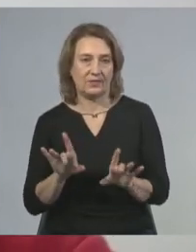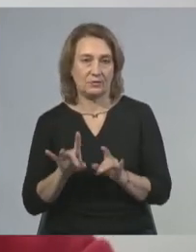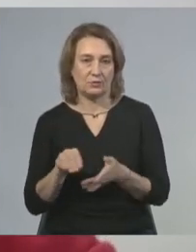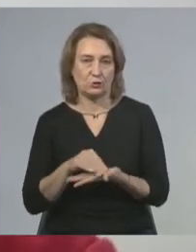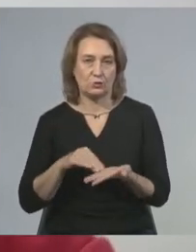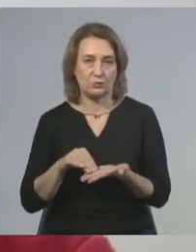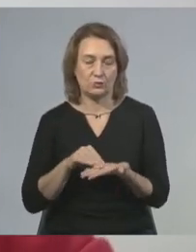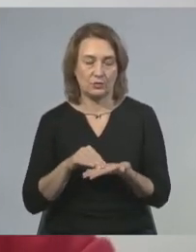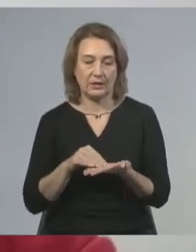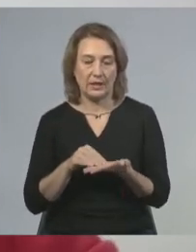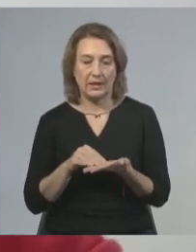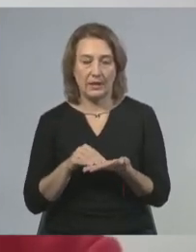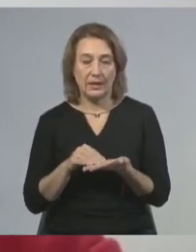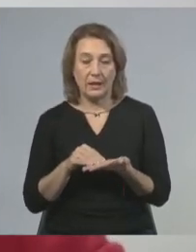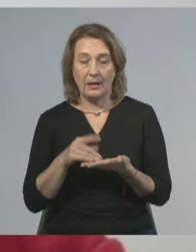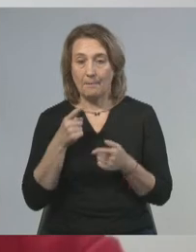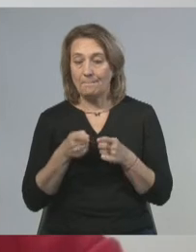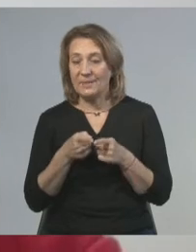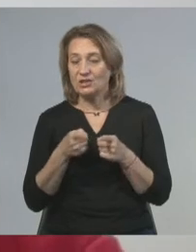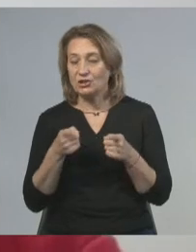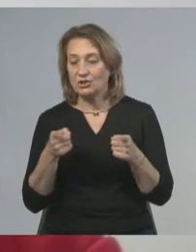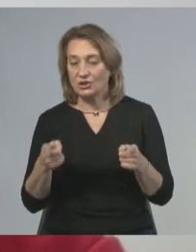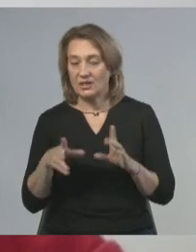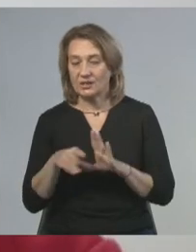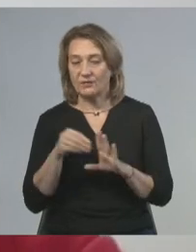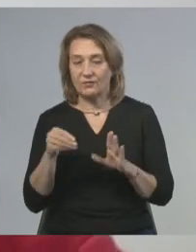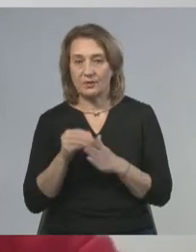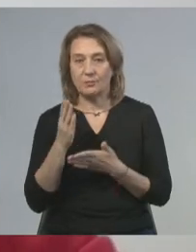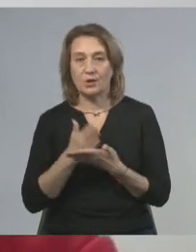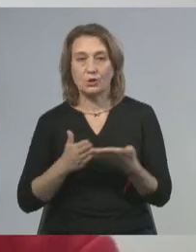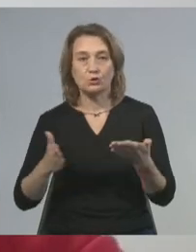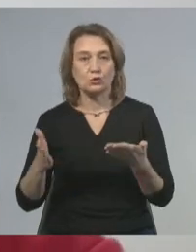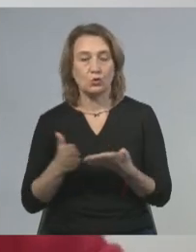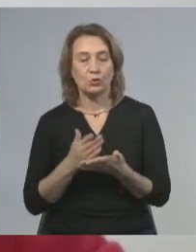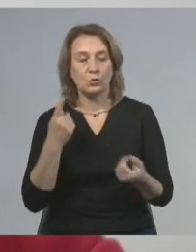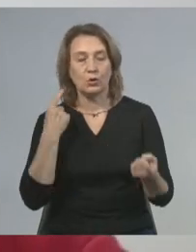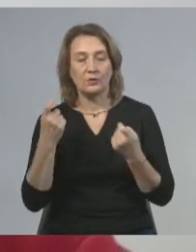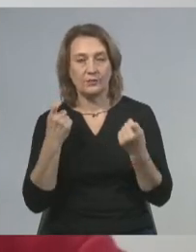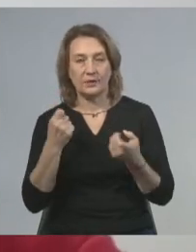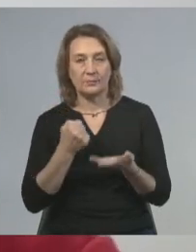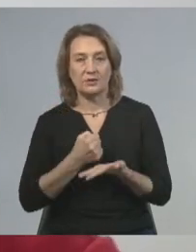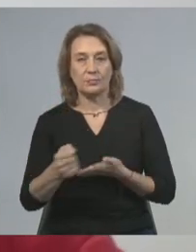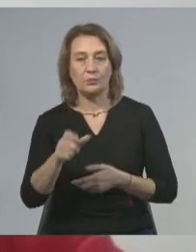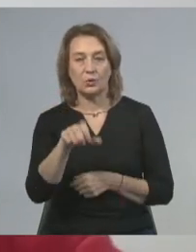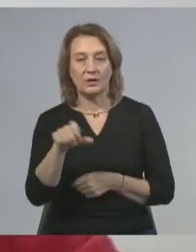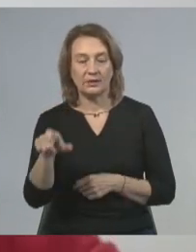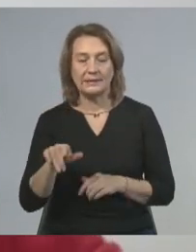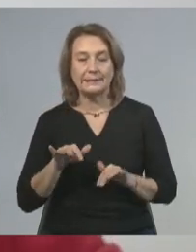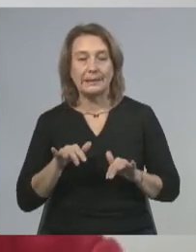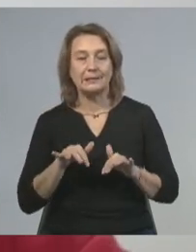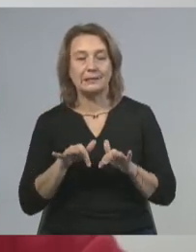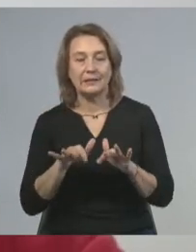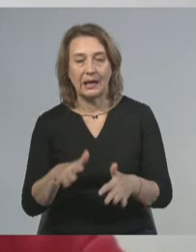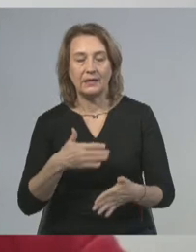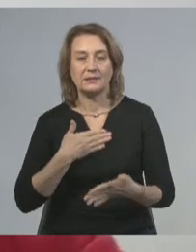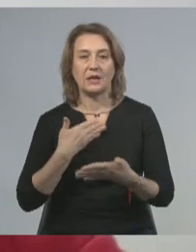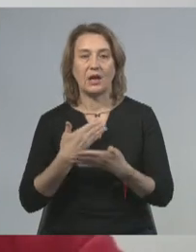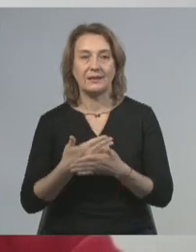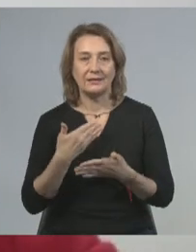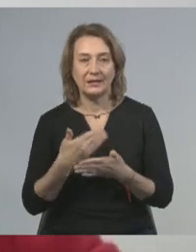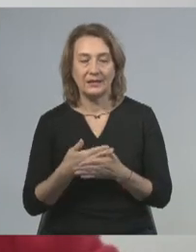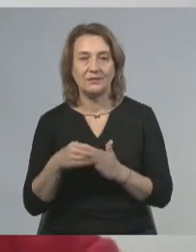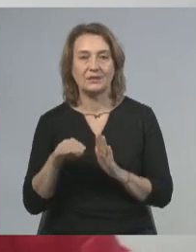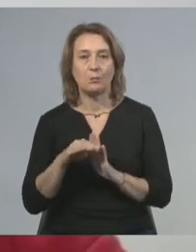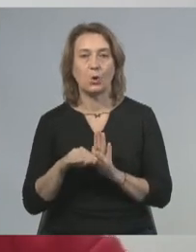they belong to someone else and they cannot provide unbiased information